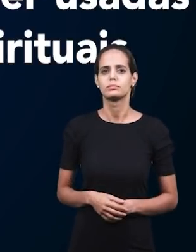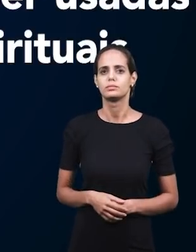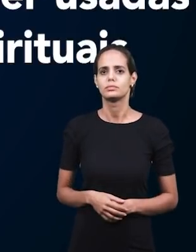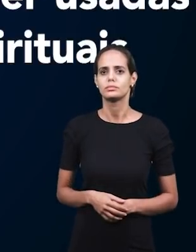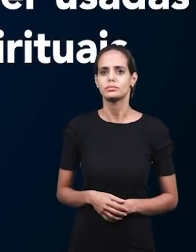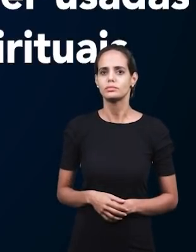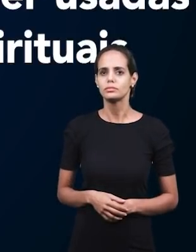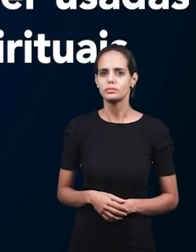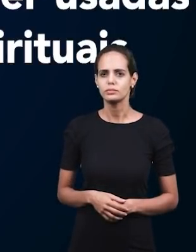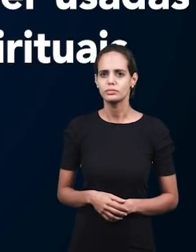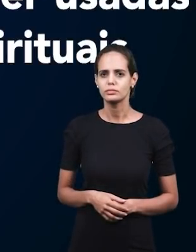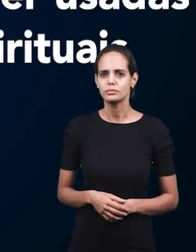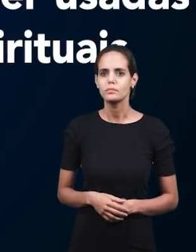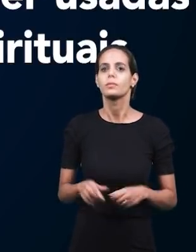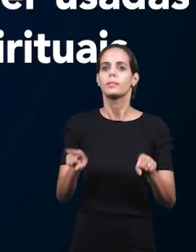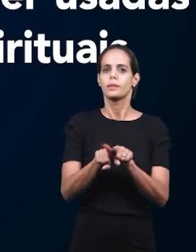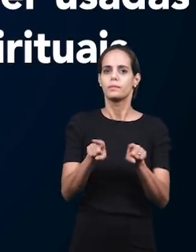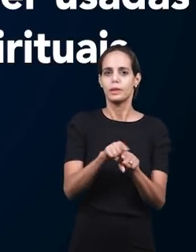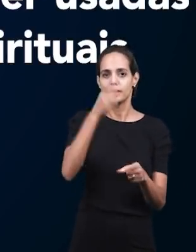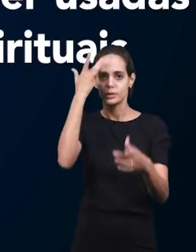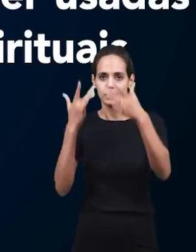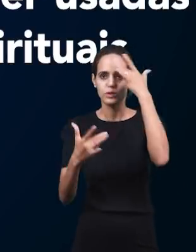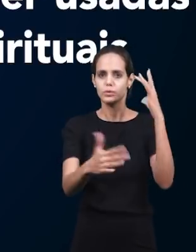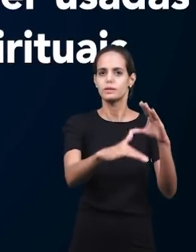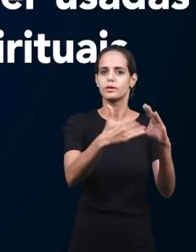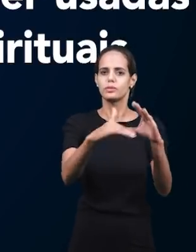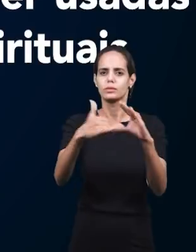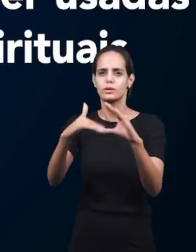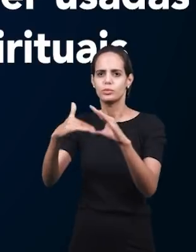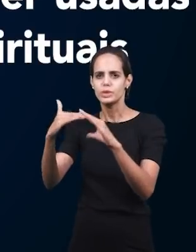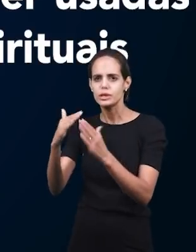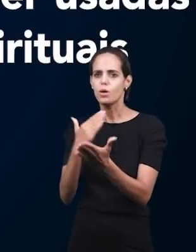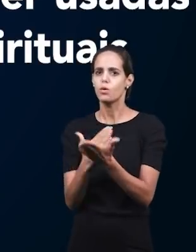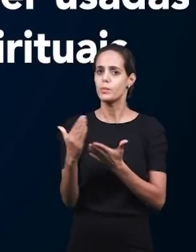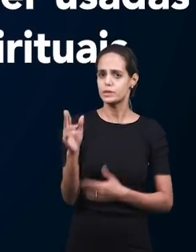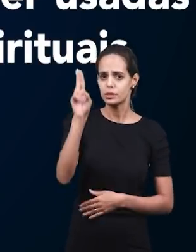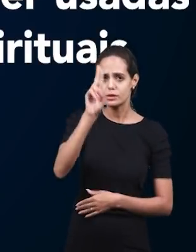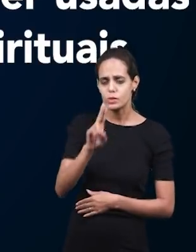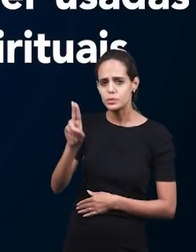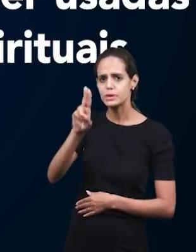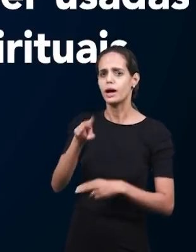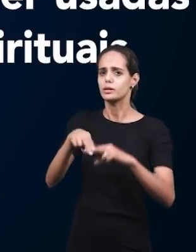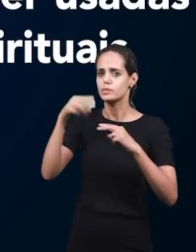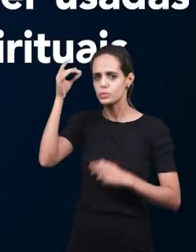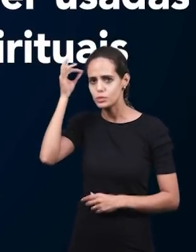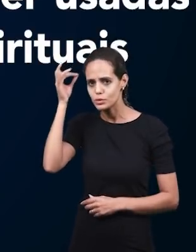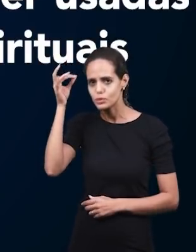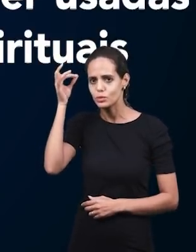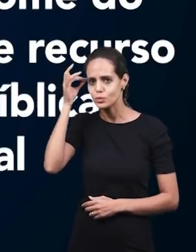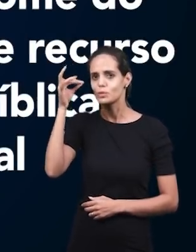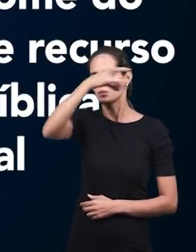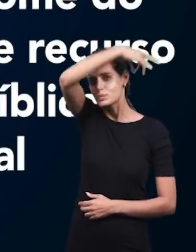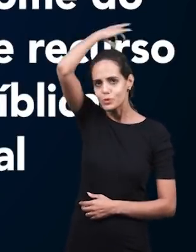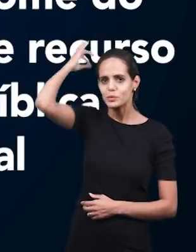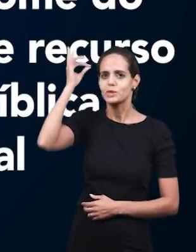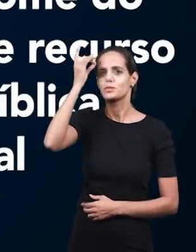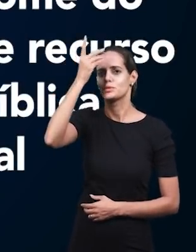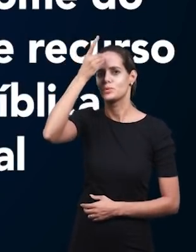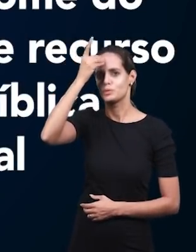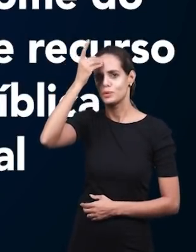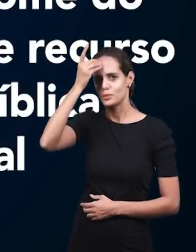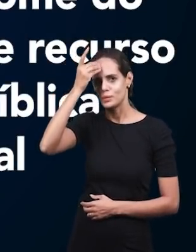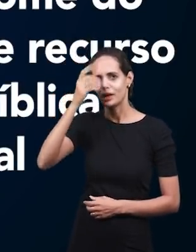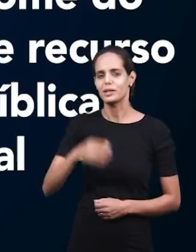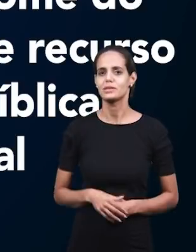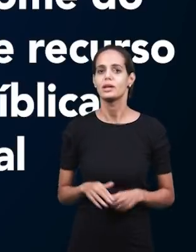also seeing people that are sending their contributions are also starting to be used in the spiritual gifts as well